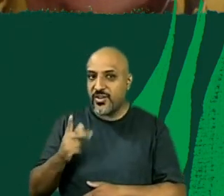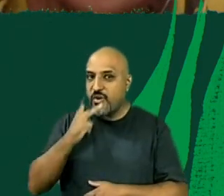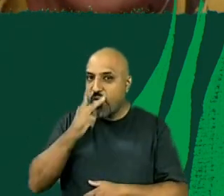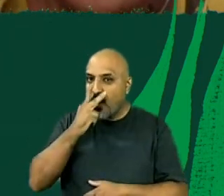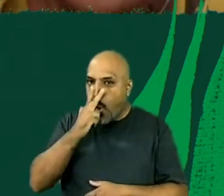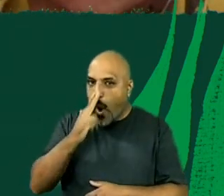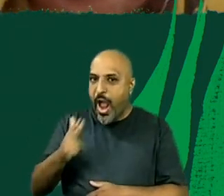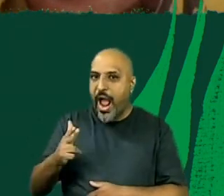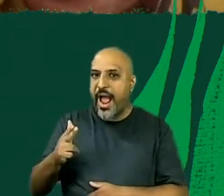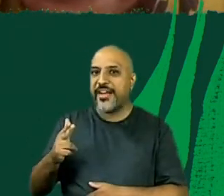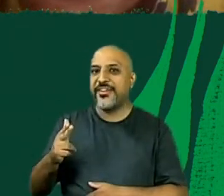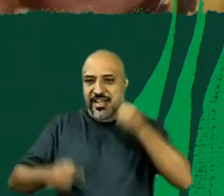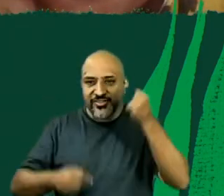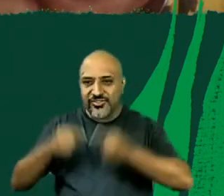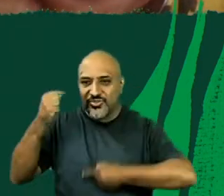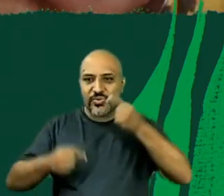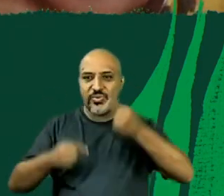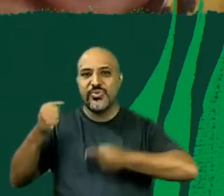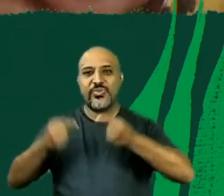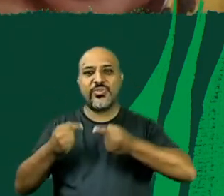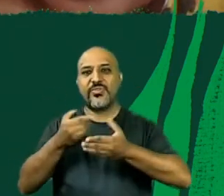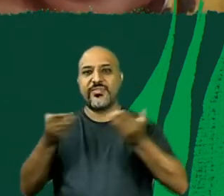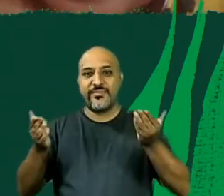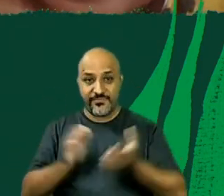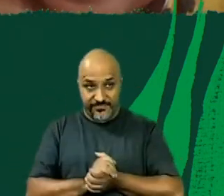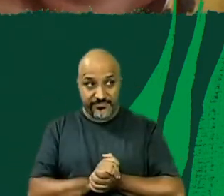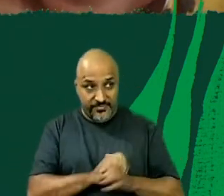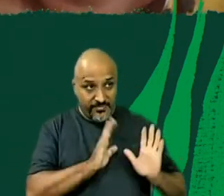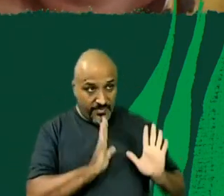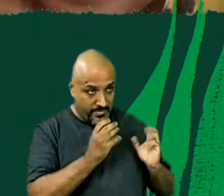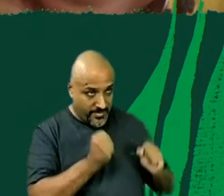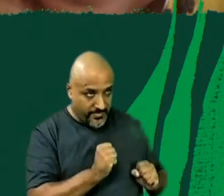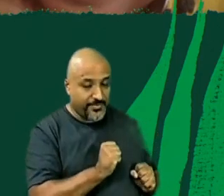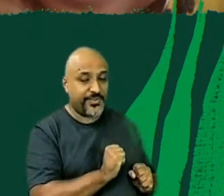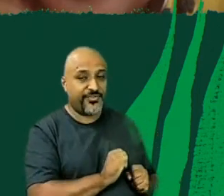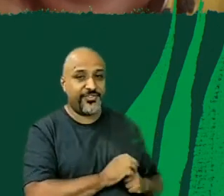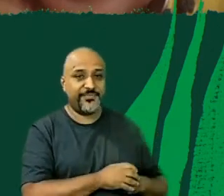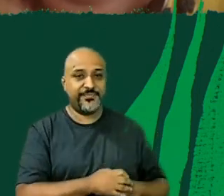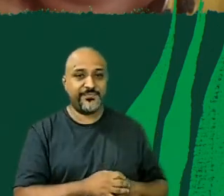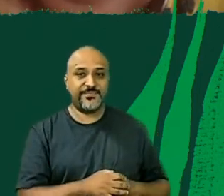So I think that these discourses are